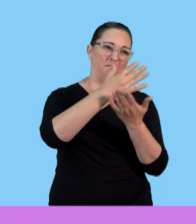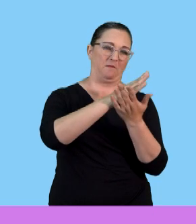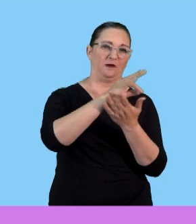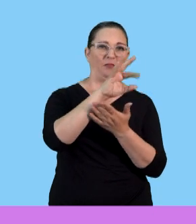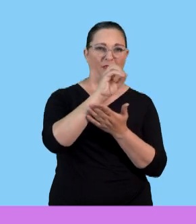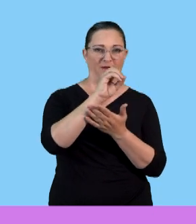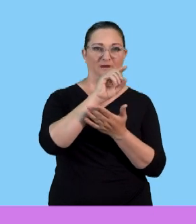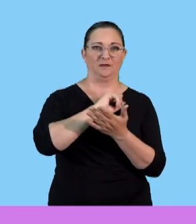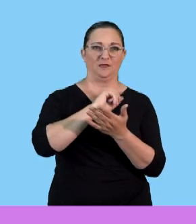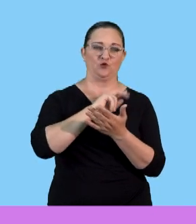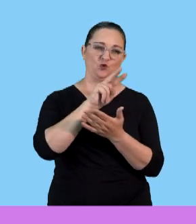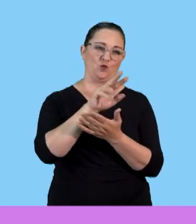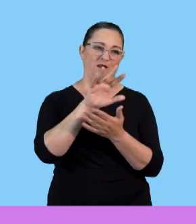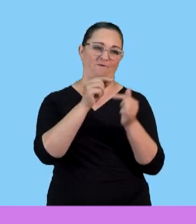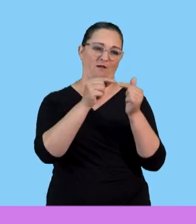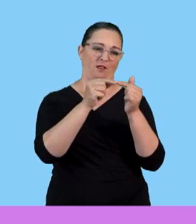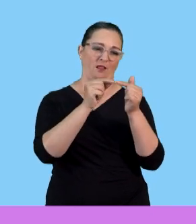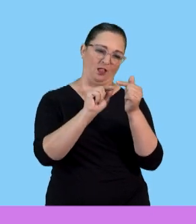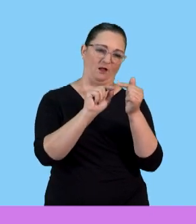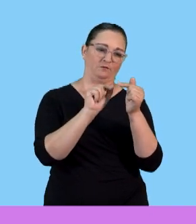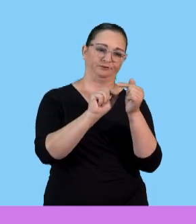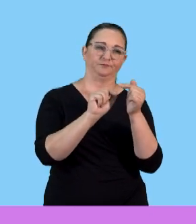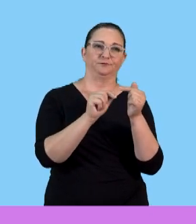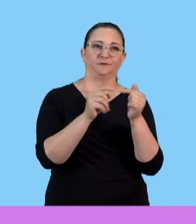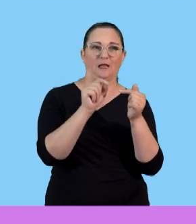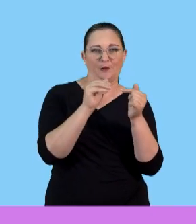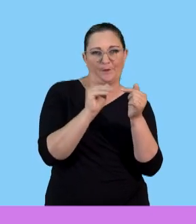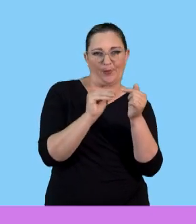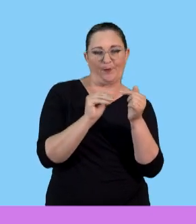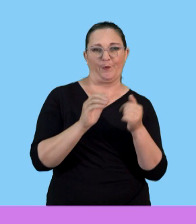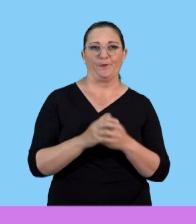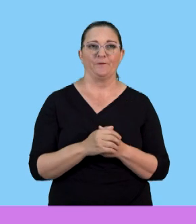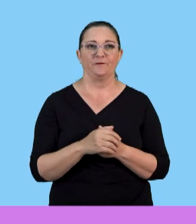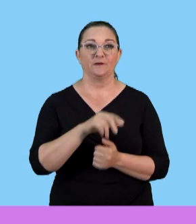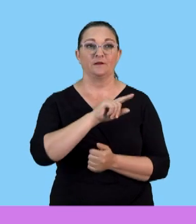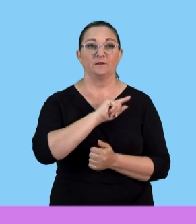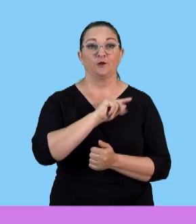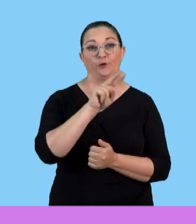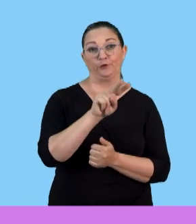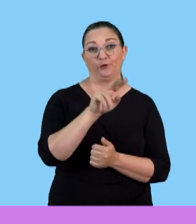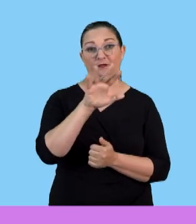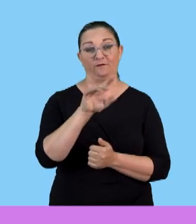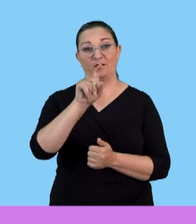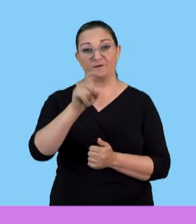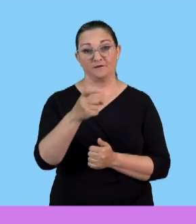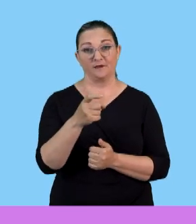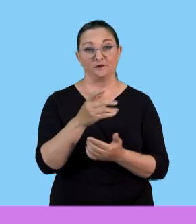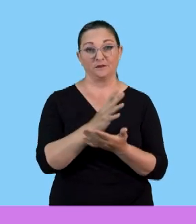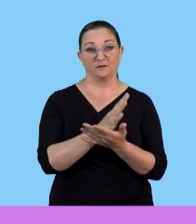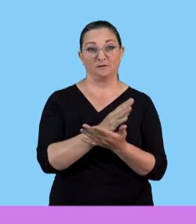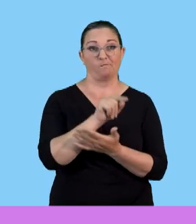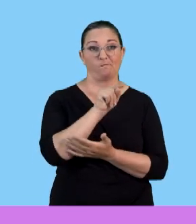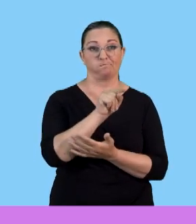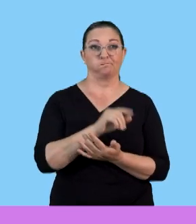your 25 would be obviously below. So our 25,000 could be somewhere